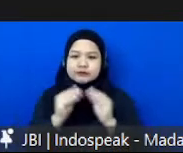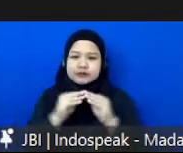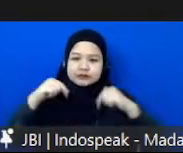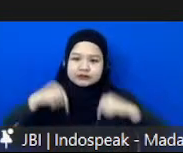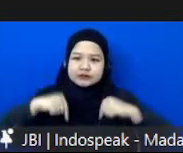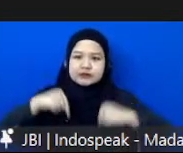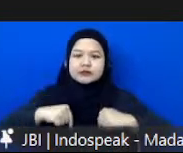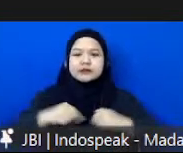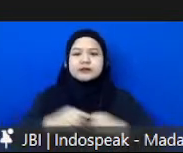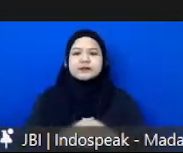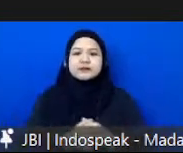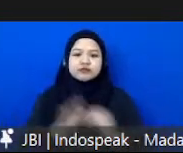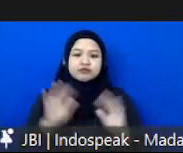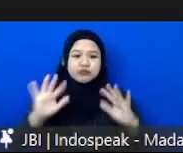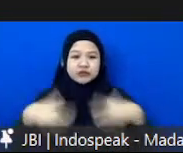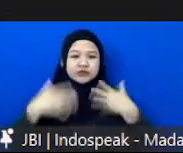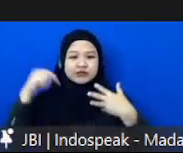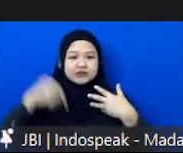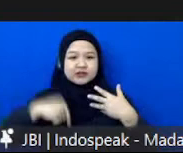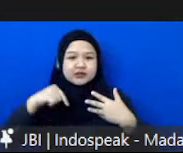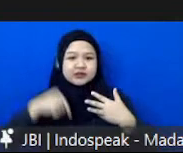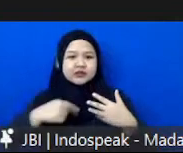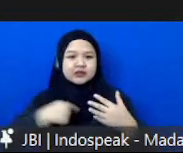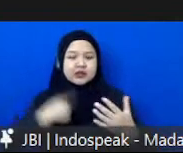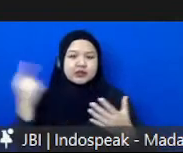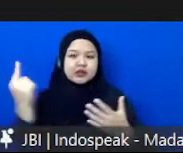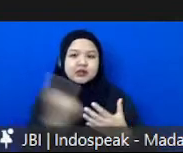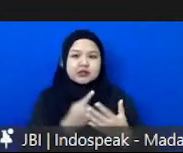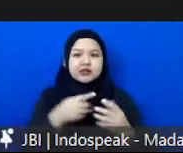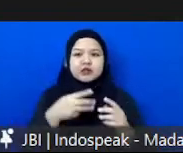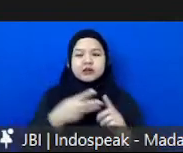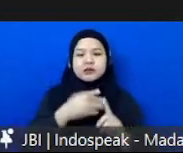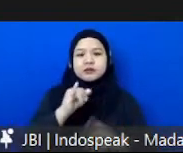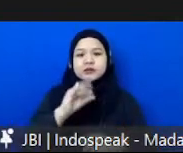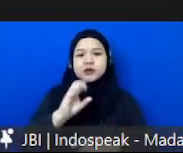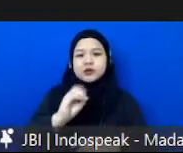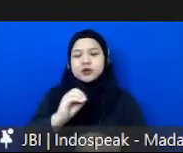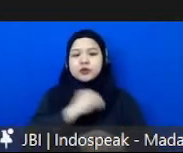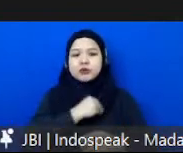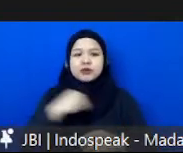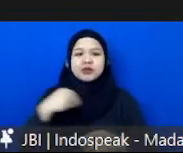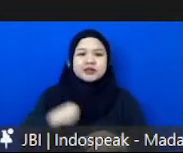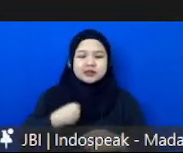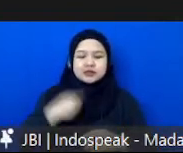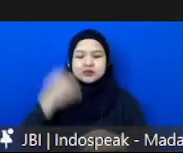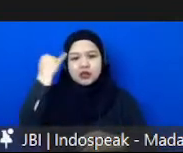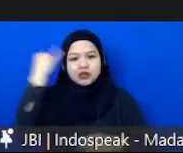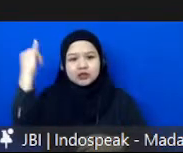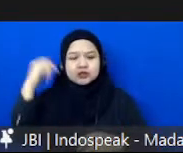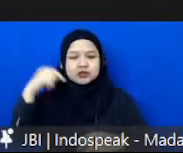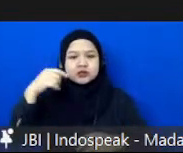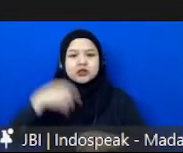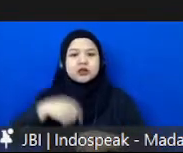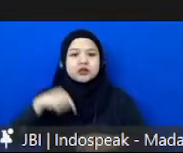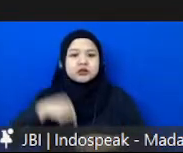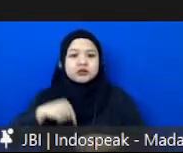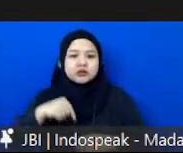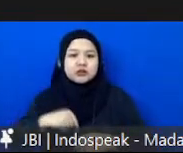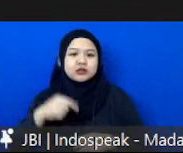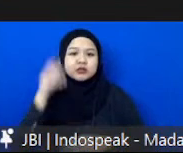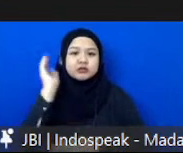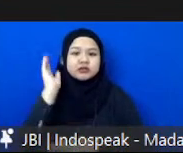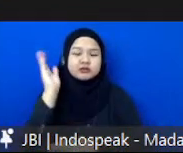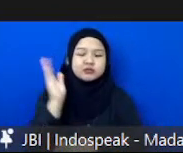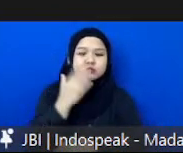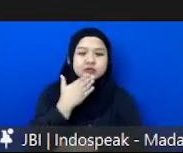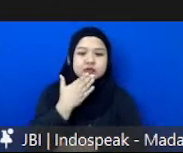of the conferences that I attend as a biomedical research scientist. It's definitely different to the usual presentations that